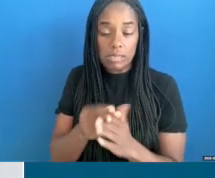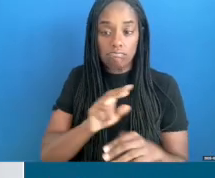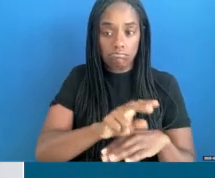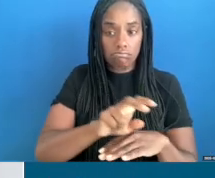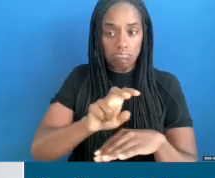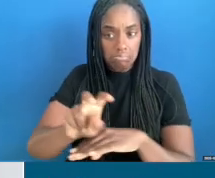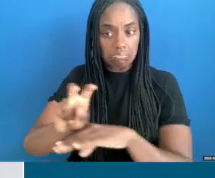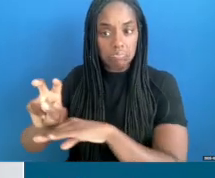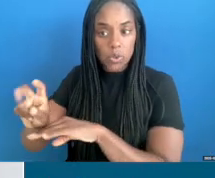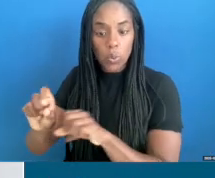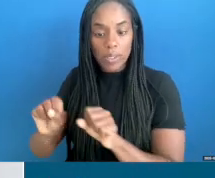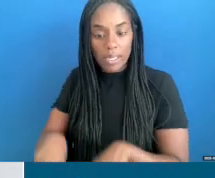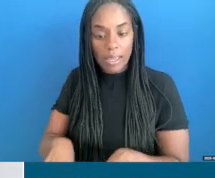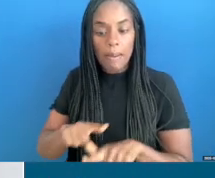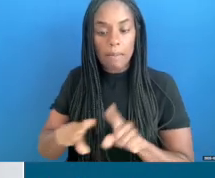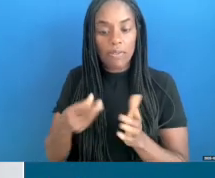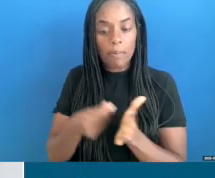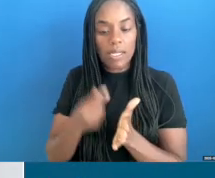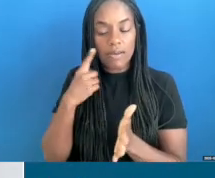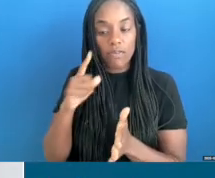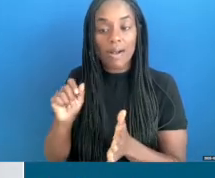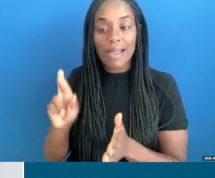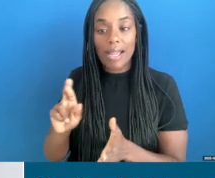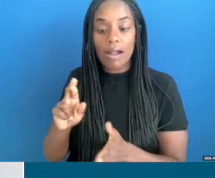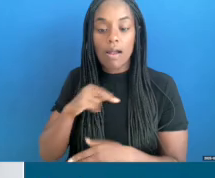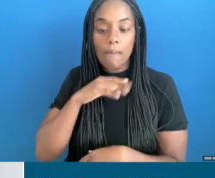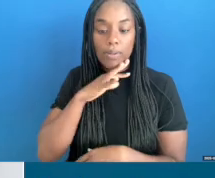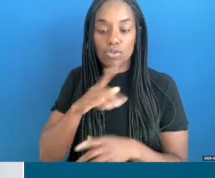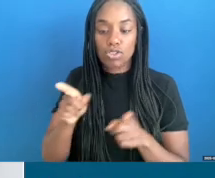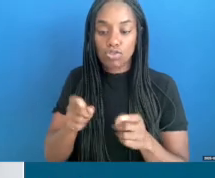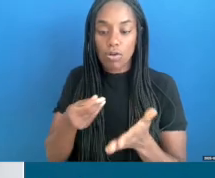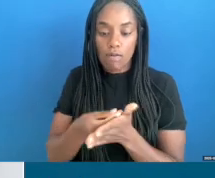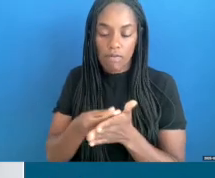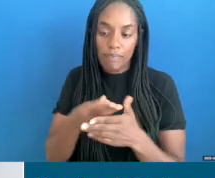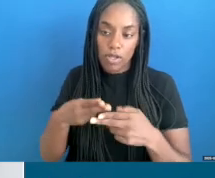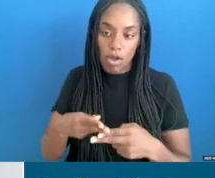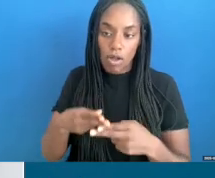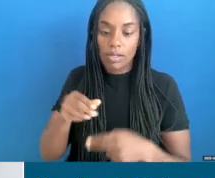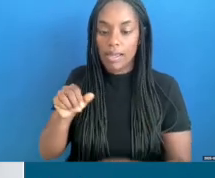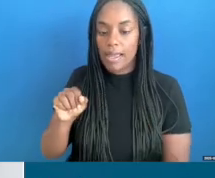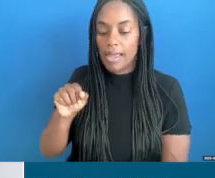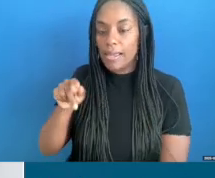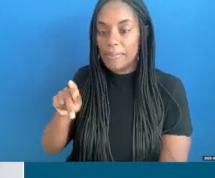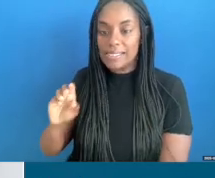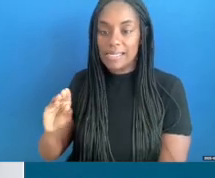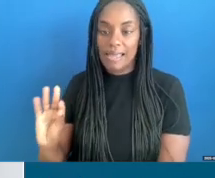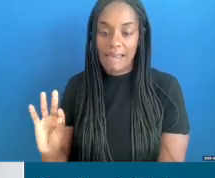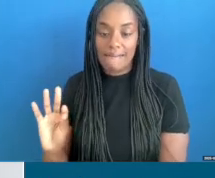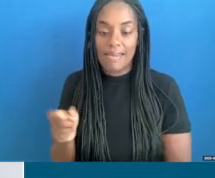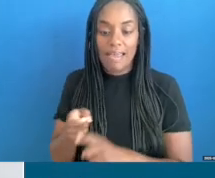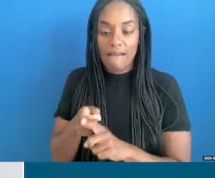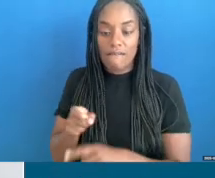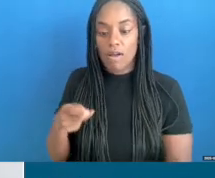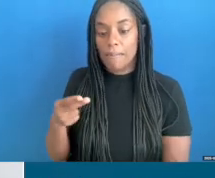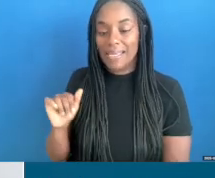for the Air Pollution Control Fund, also known as APCF, from the Hino settlement